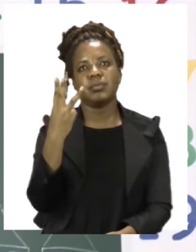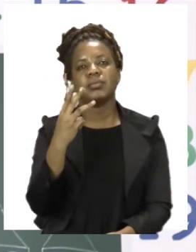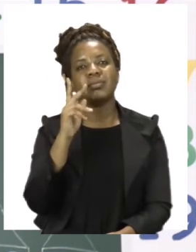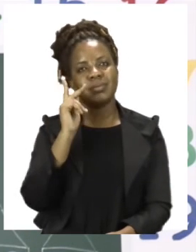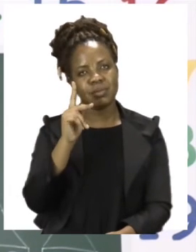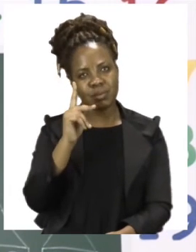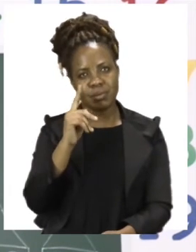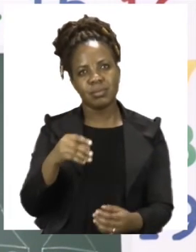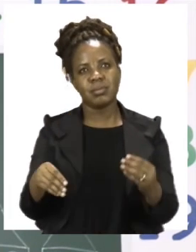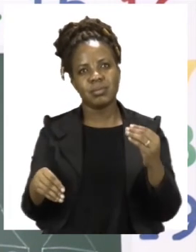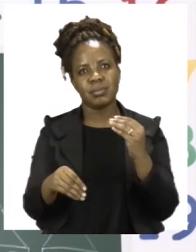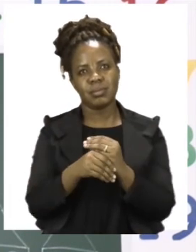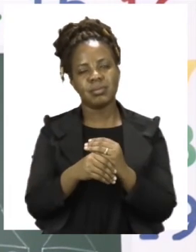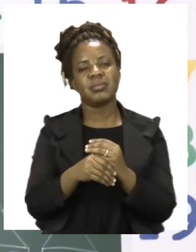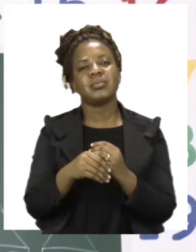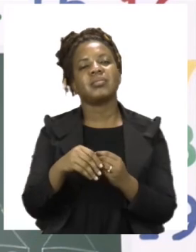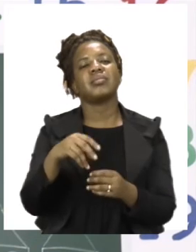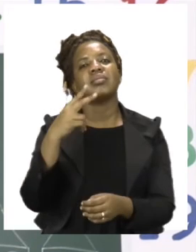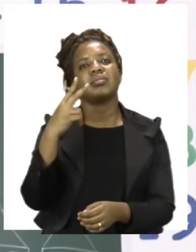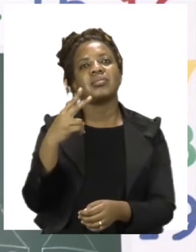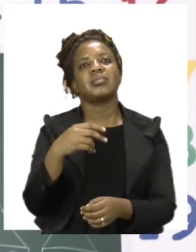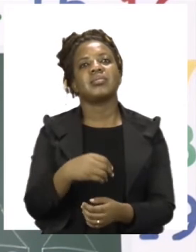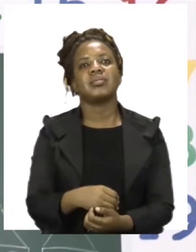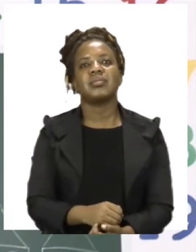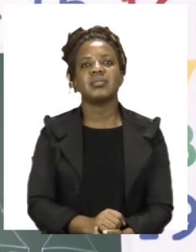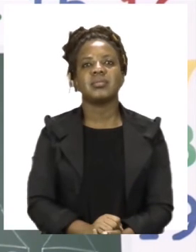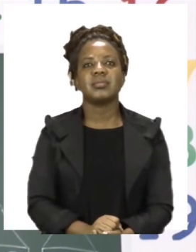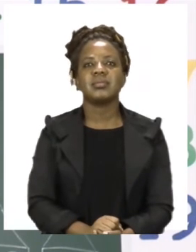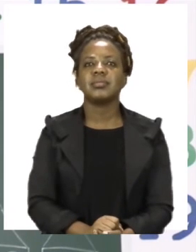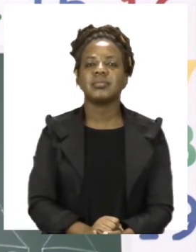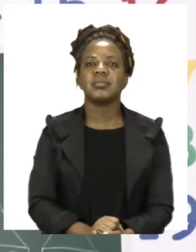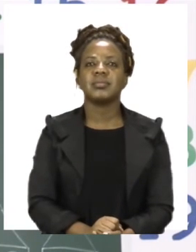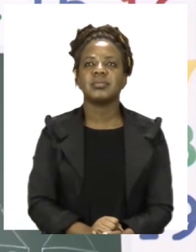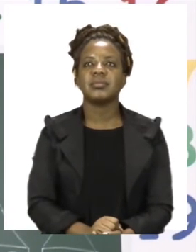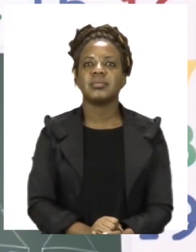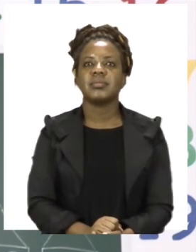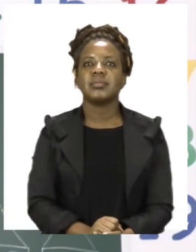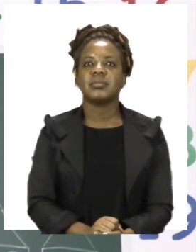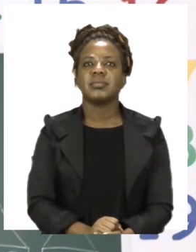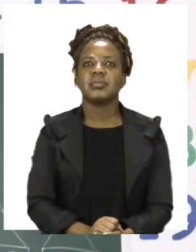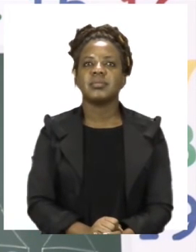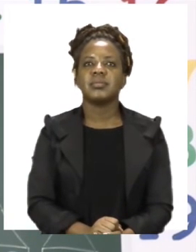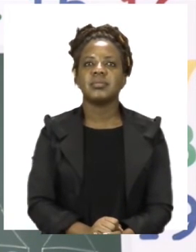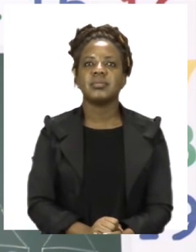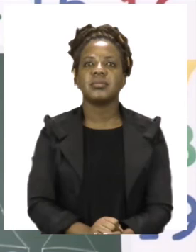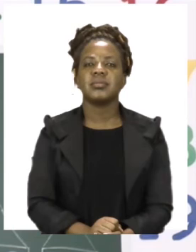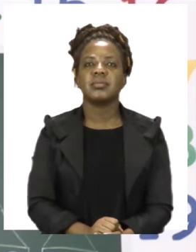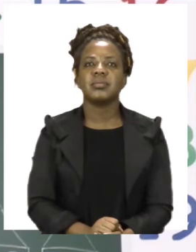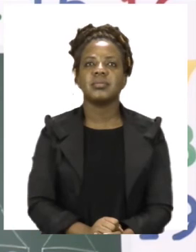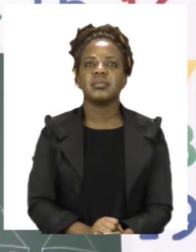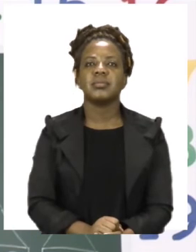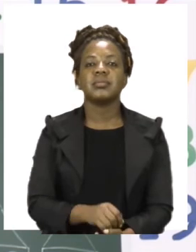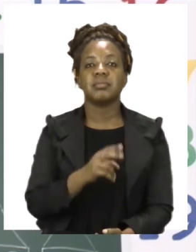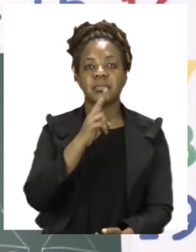And then we make sure that we did the 2 hops, 1, 2. Very good. So our answer